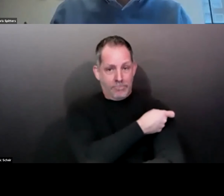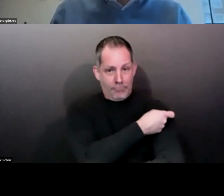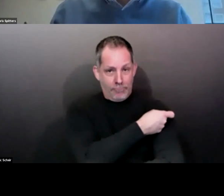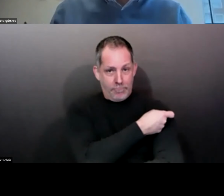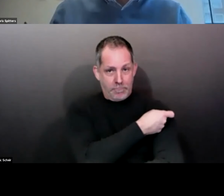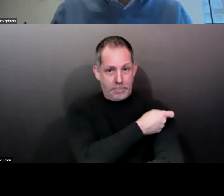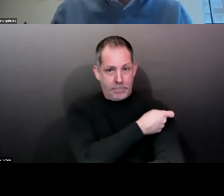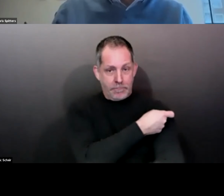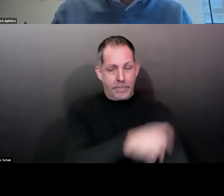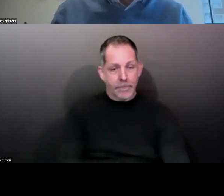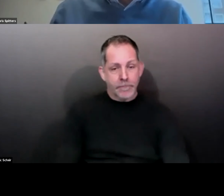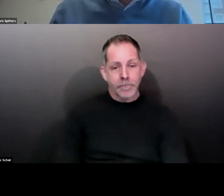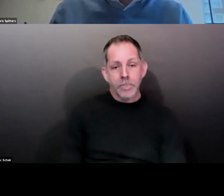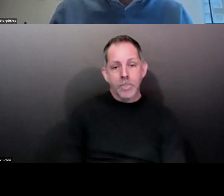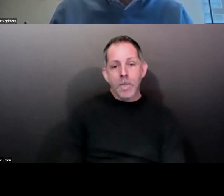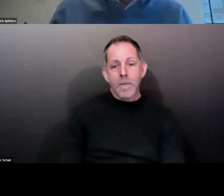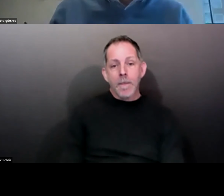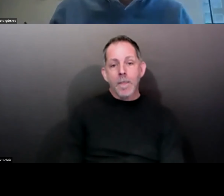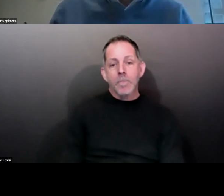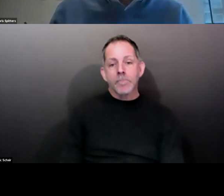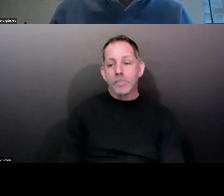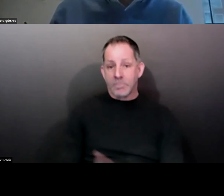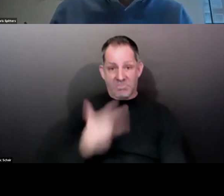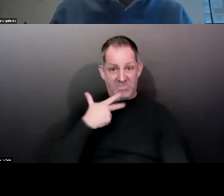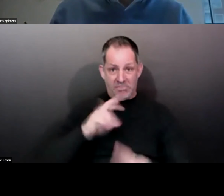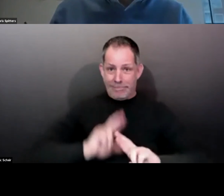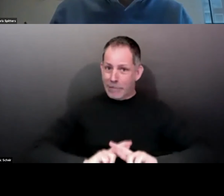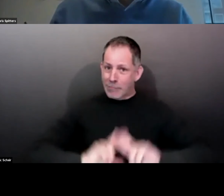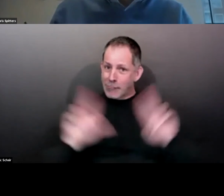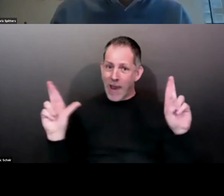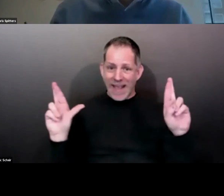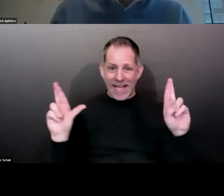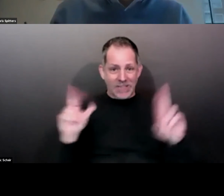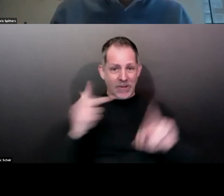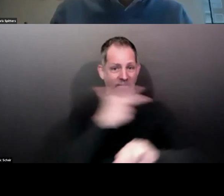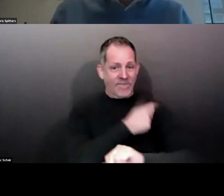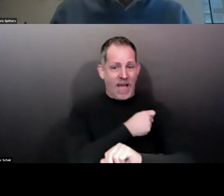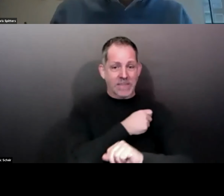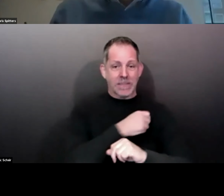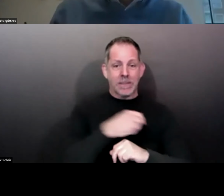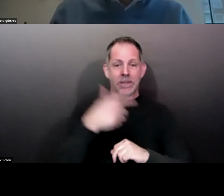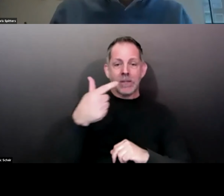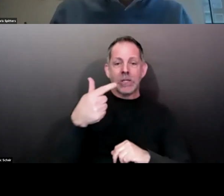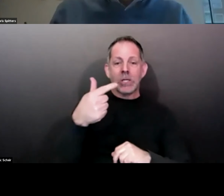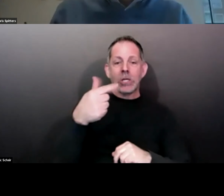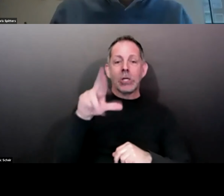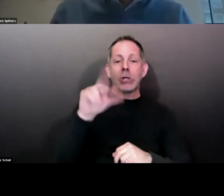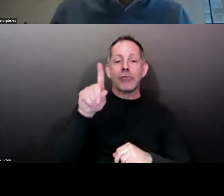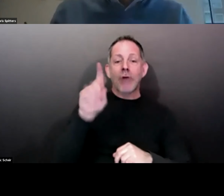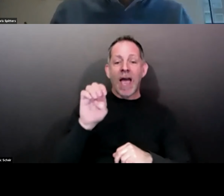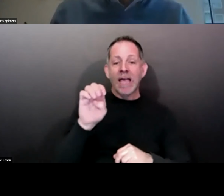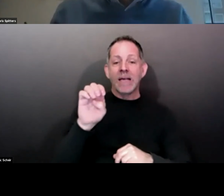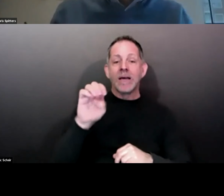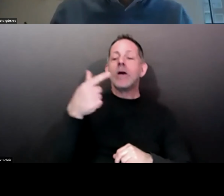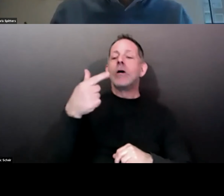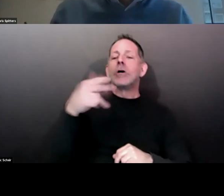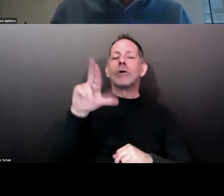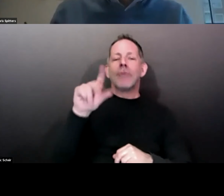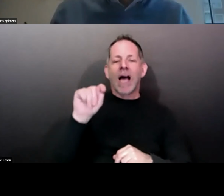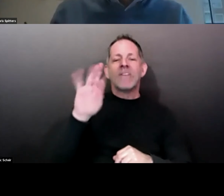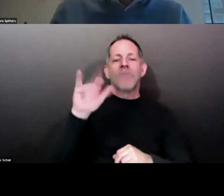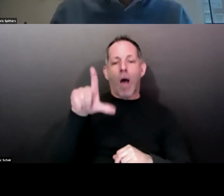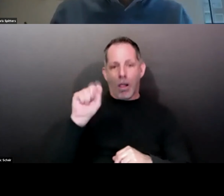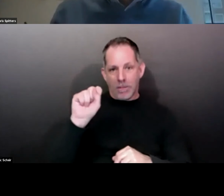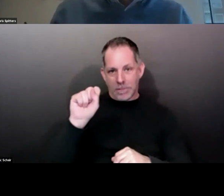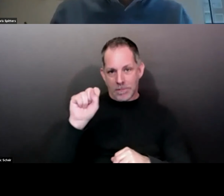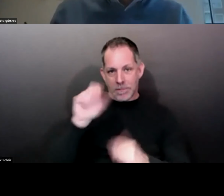to vaccinate the Granite Falls School District next week. They have reached out and we have a lot of